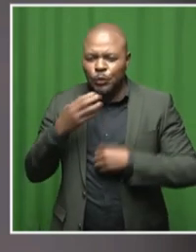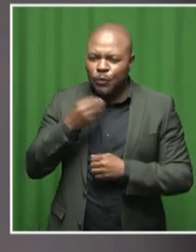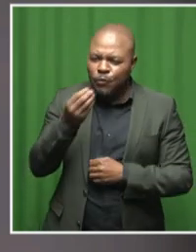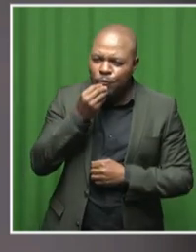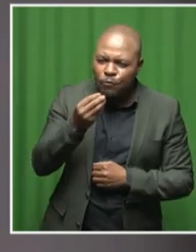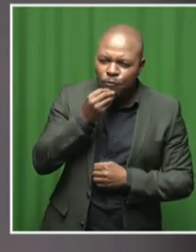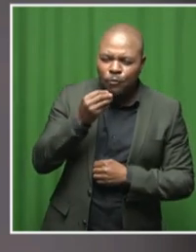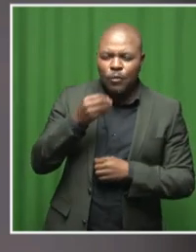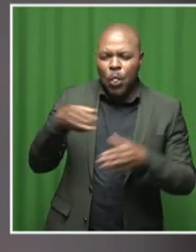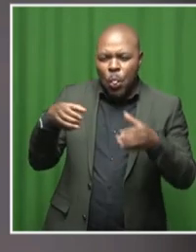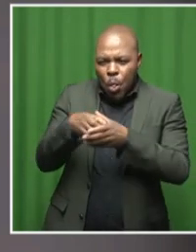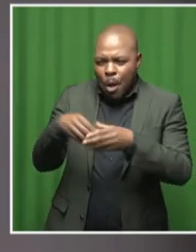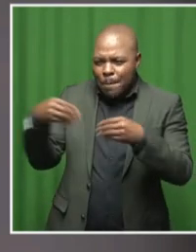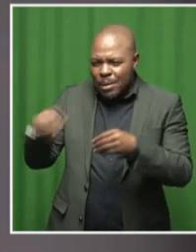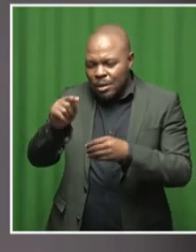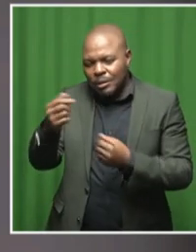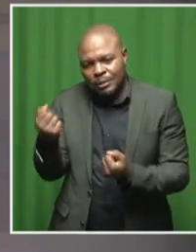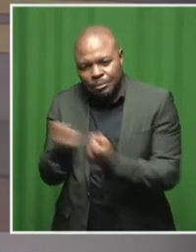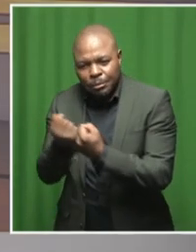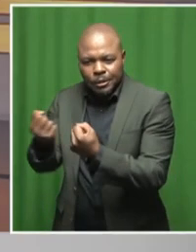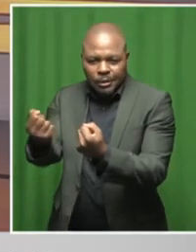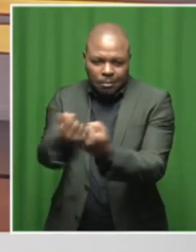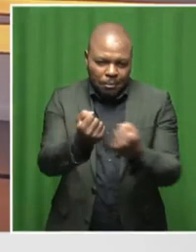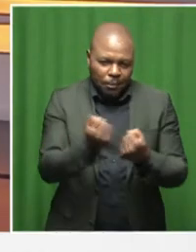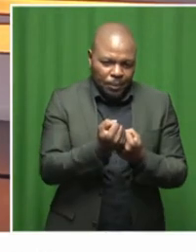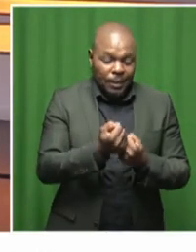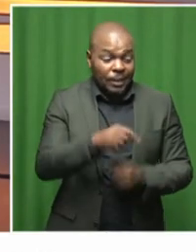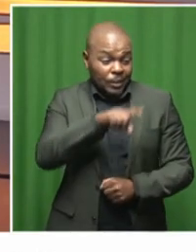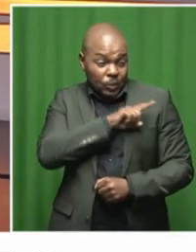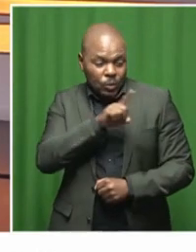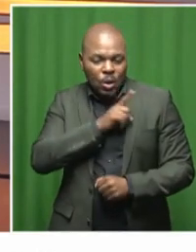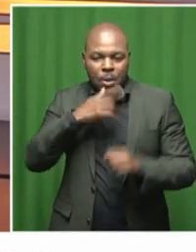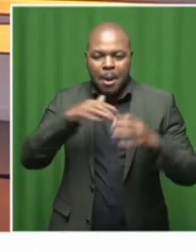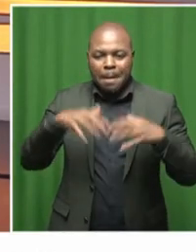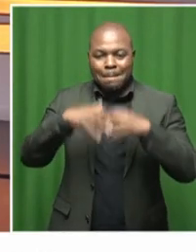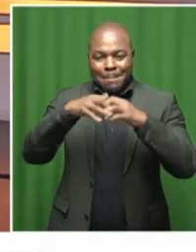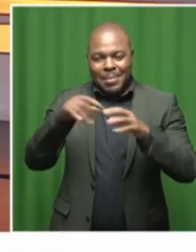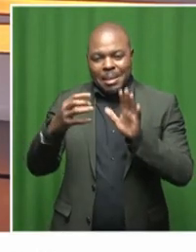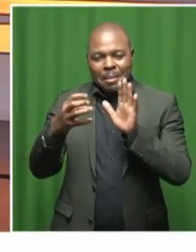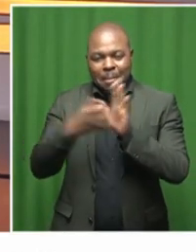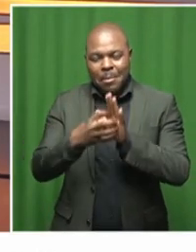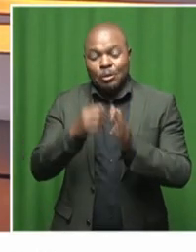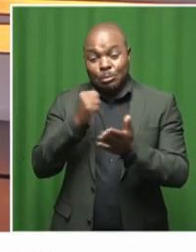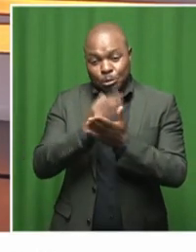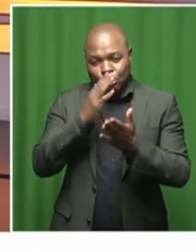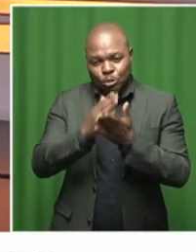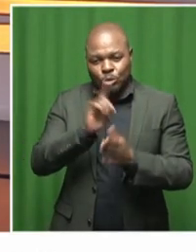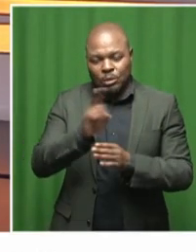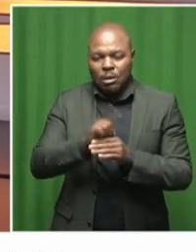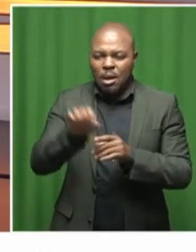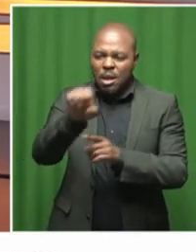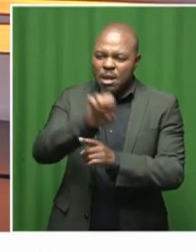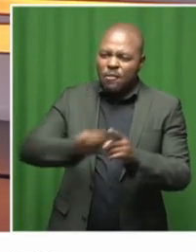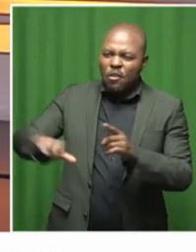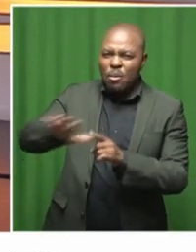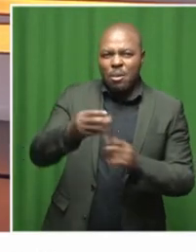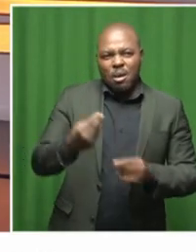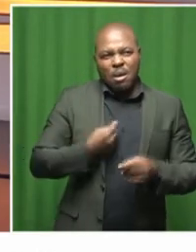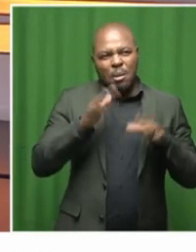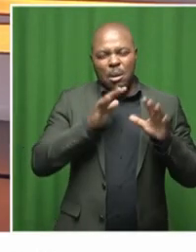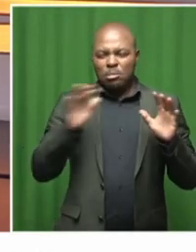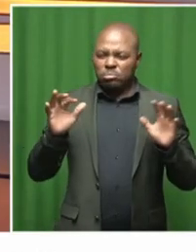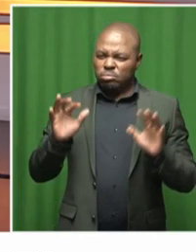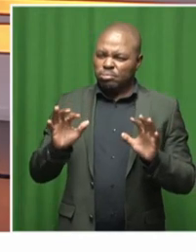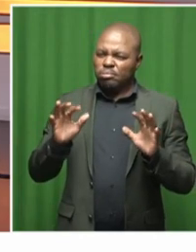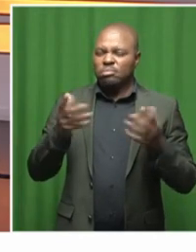the small businesses, you know. So it's one of the reasons why we started the brand, to ensure that we create an environment for young people, mm-hmm.